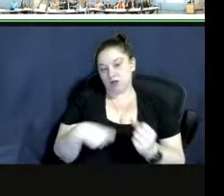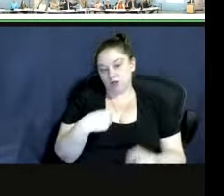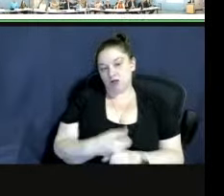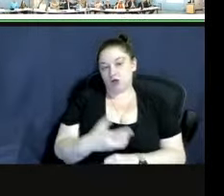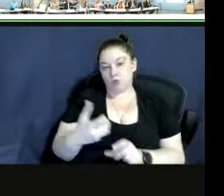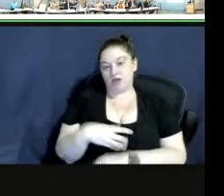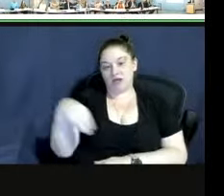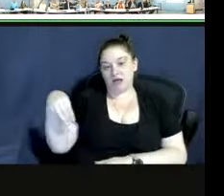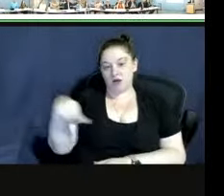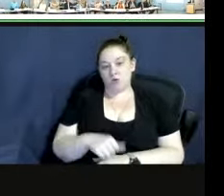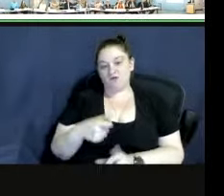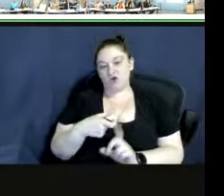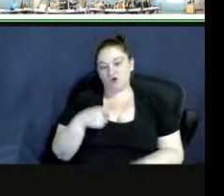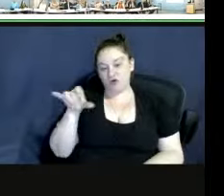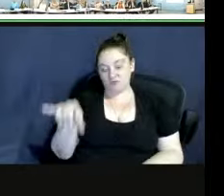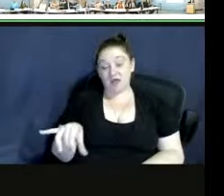that.